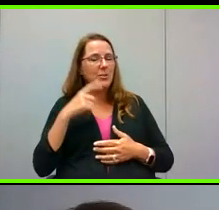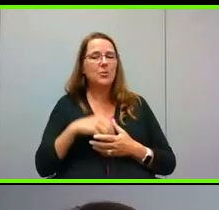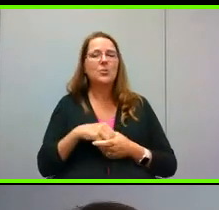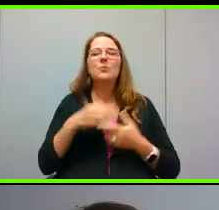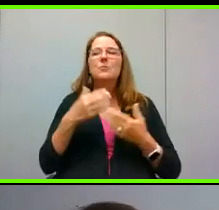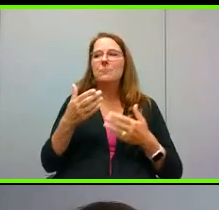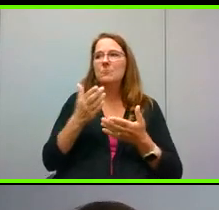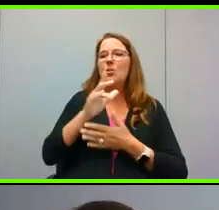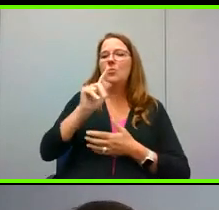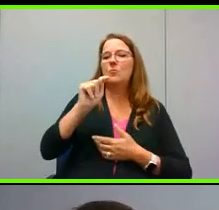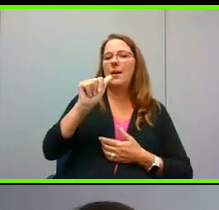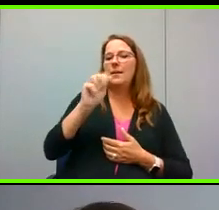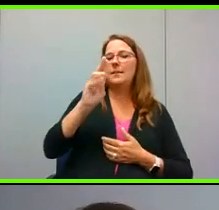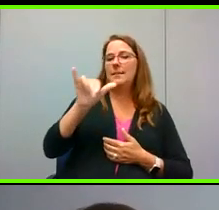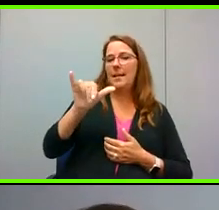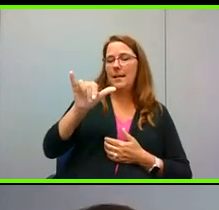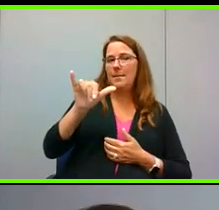right, Tammy?